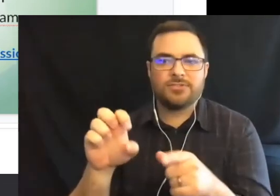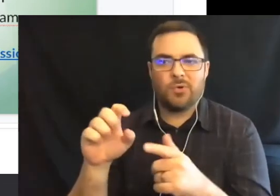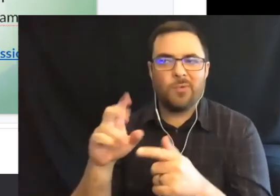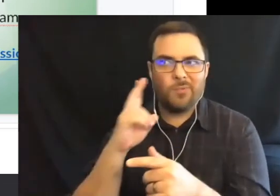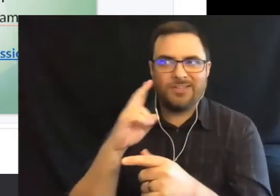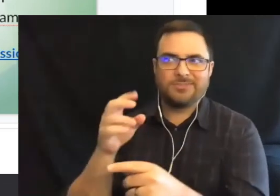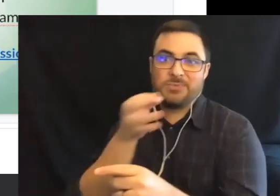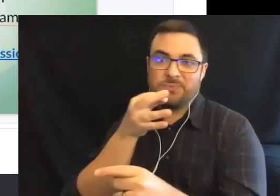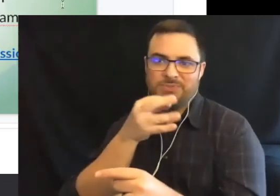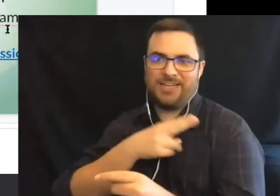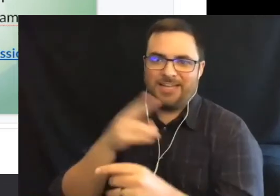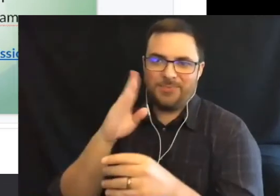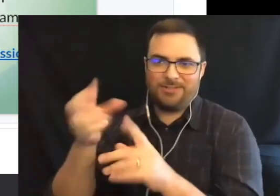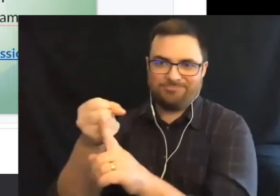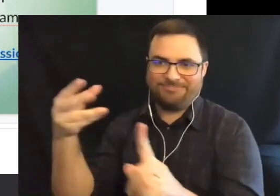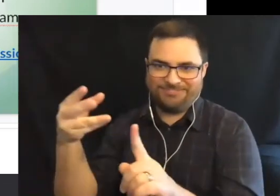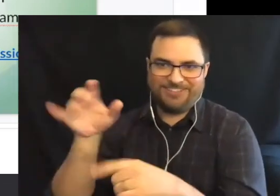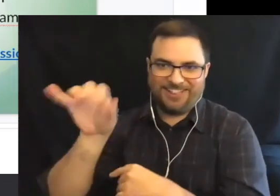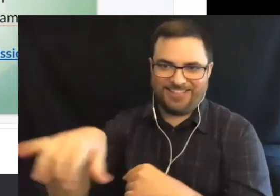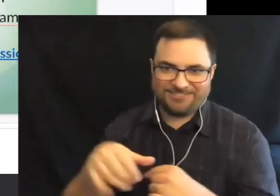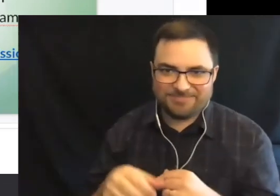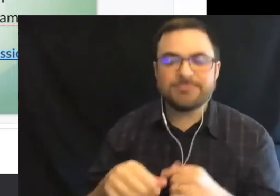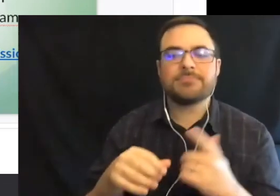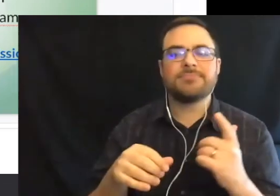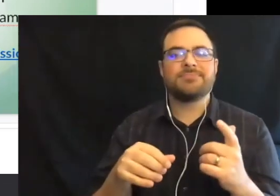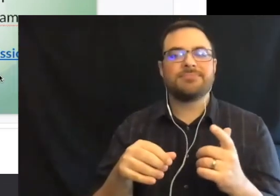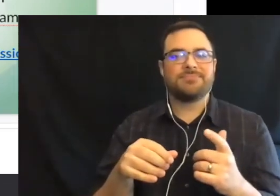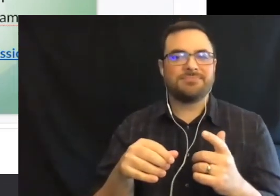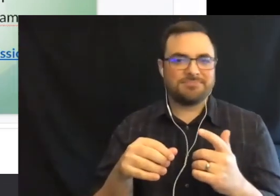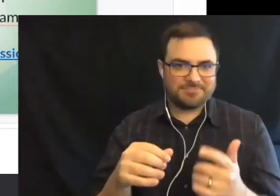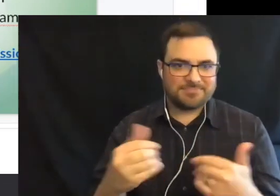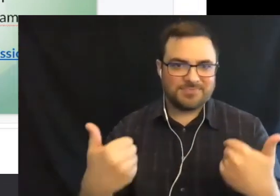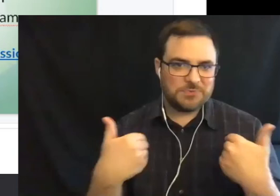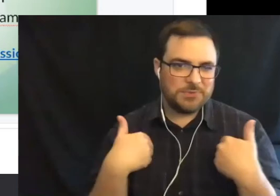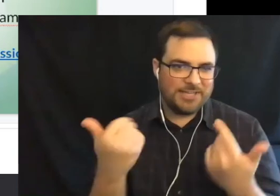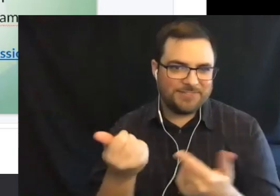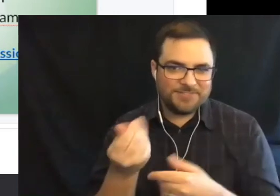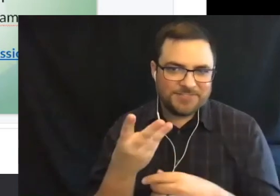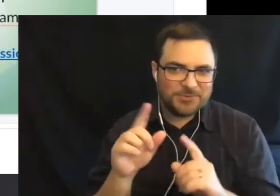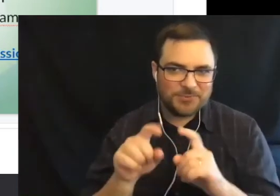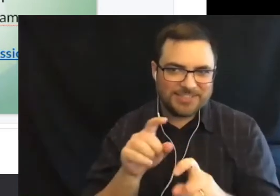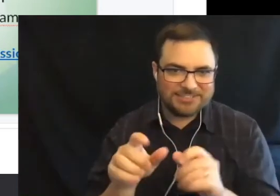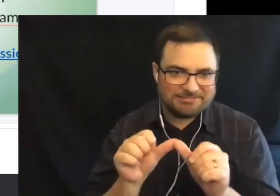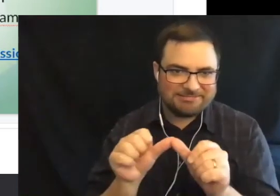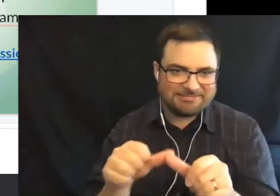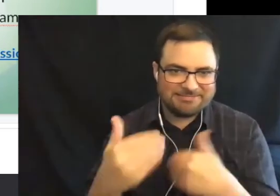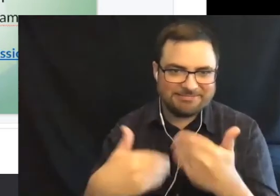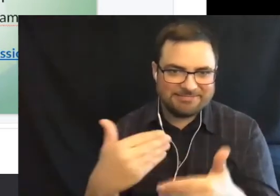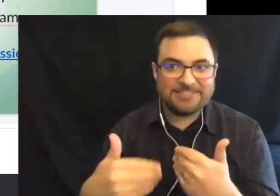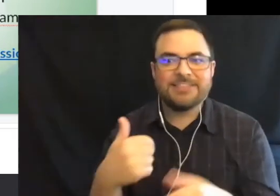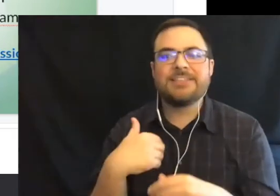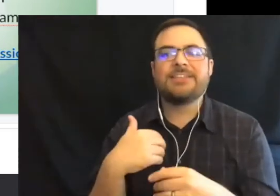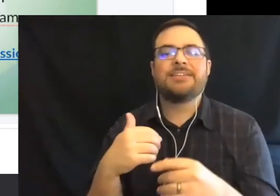just a second, and she'll tell you a little bit more about that. And then we have a couple questions for you about going forward. We'd like your